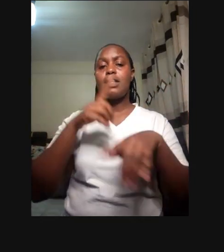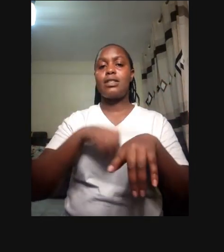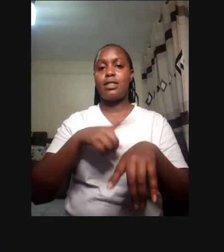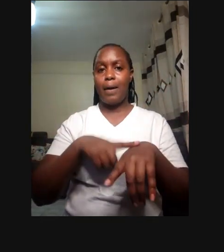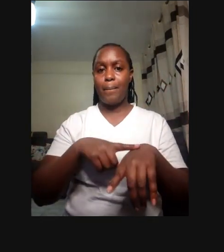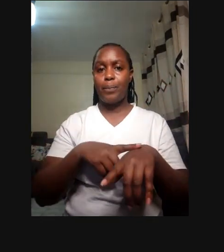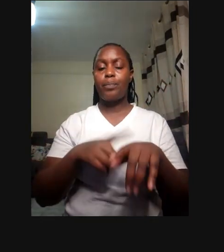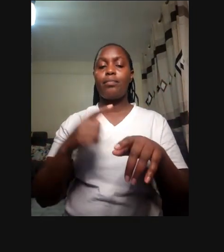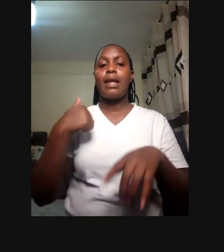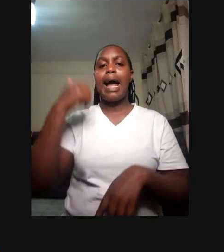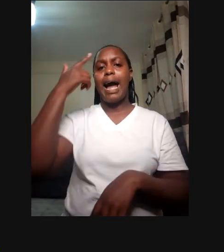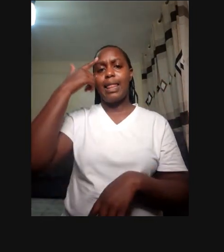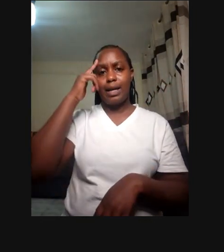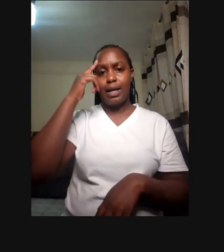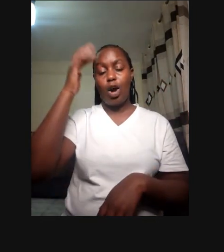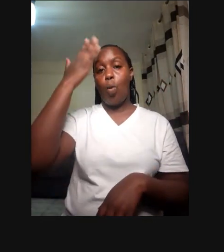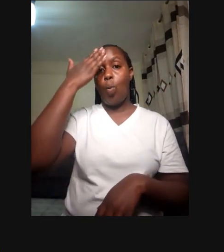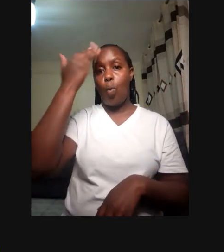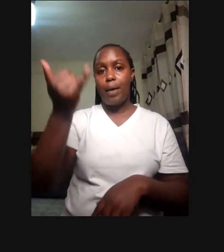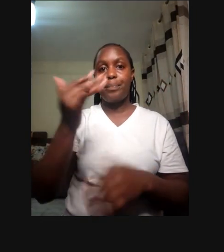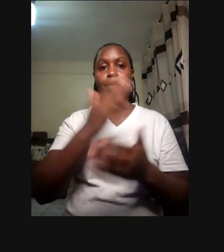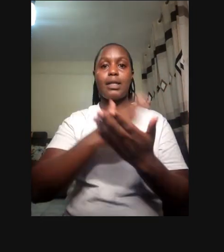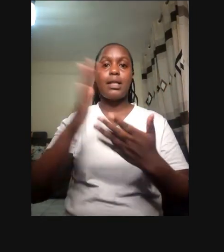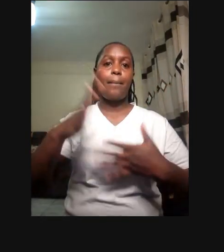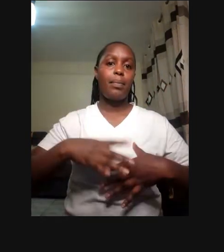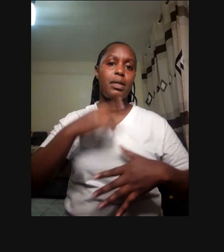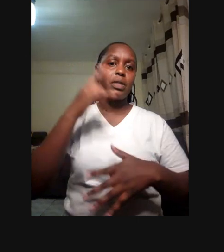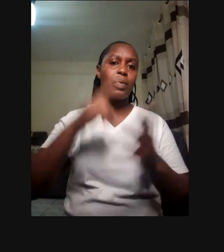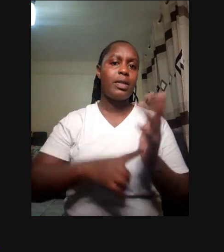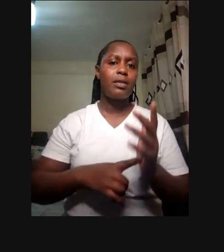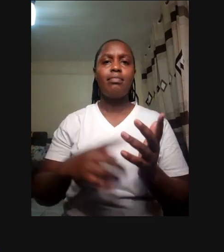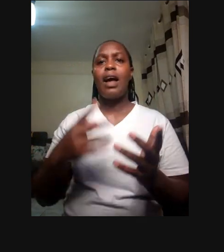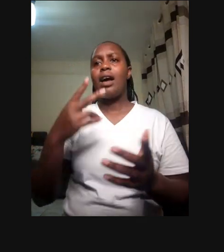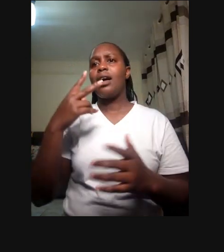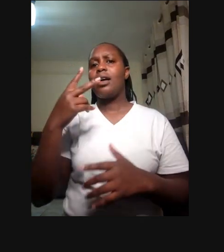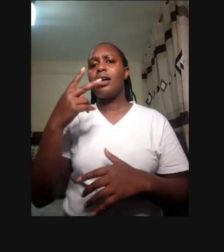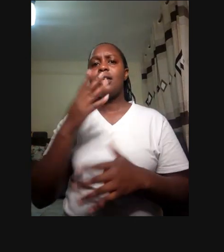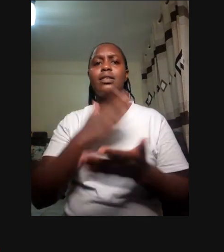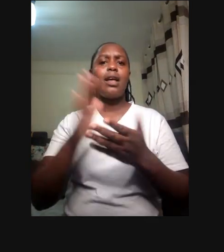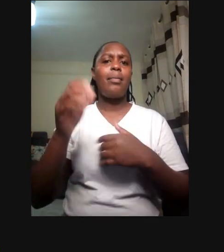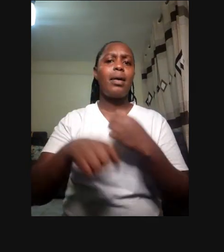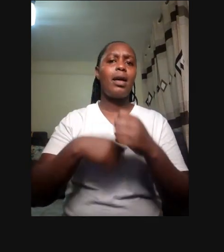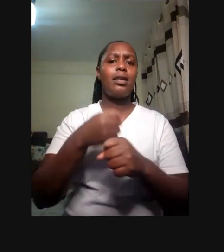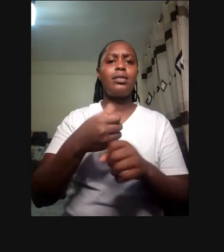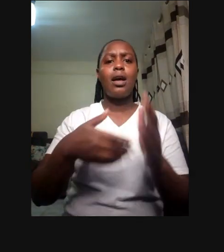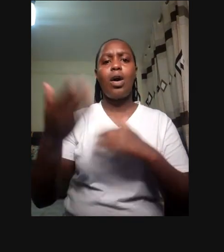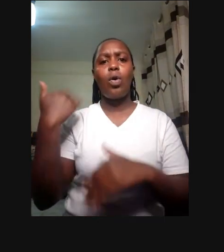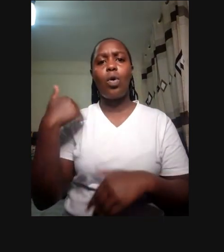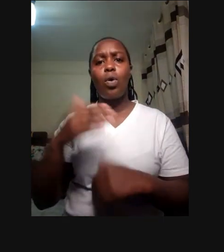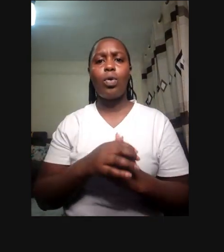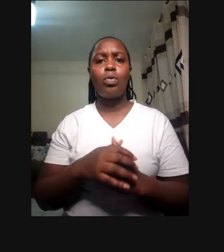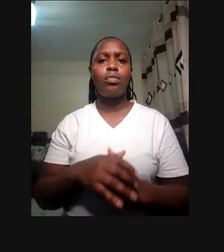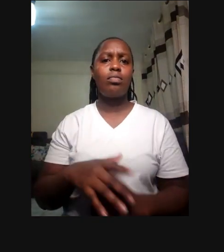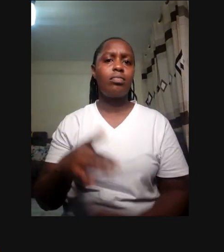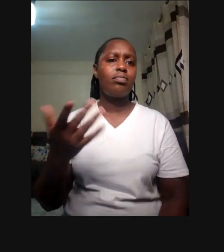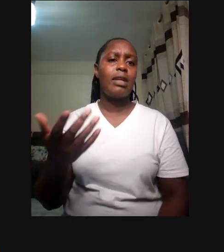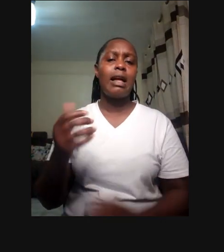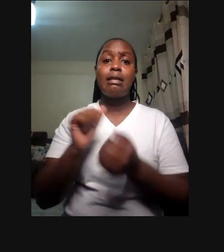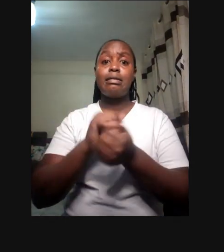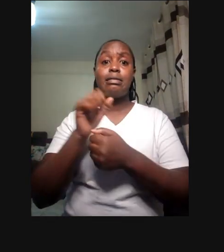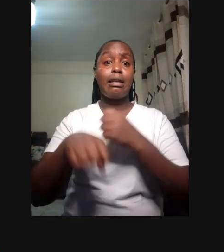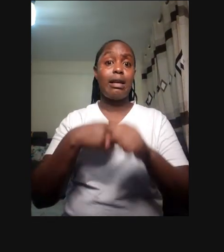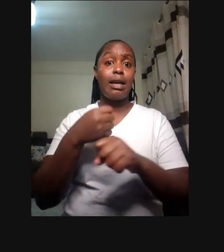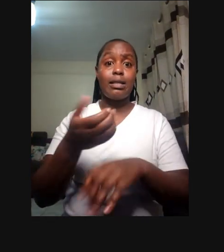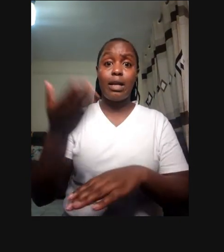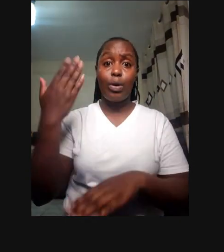is why people sometimes say, 10 years ago, you go like, 10 years? You started 10 years ago, and here you are still